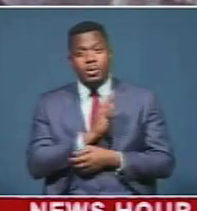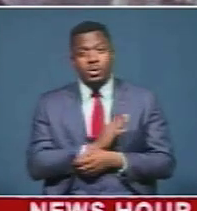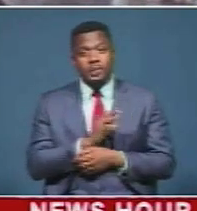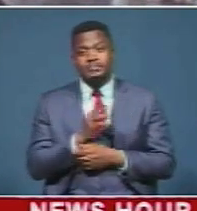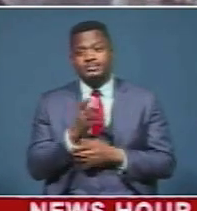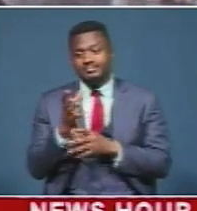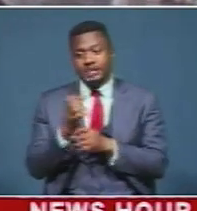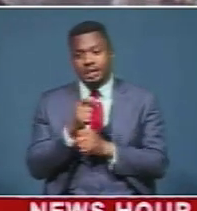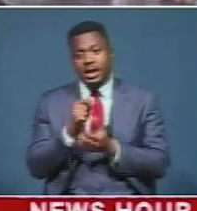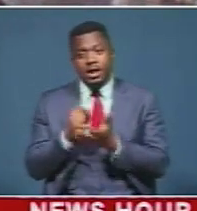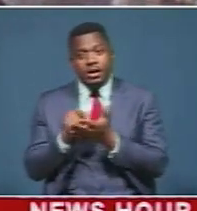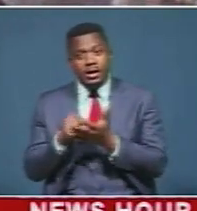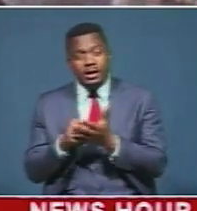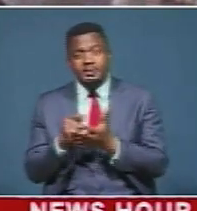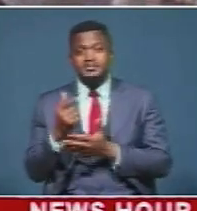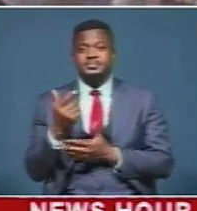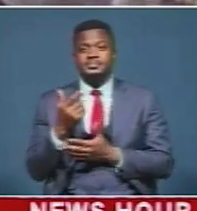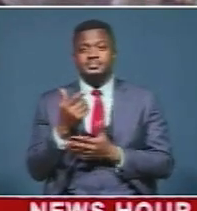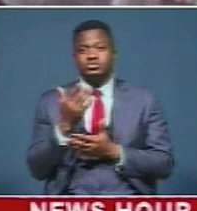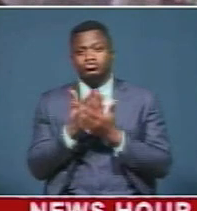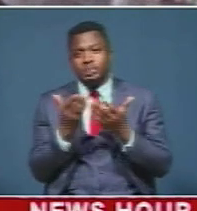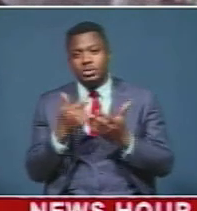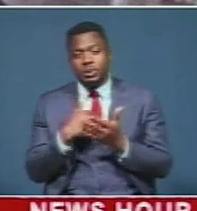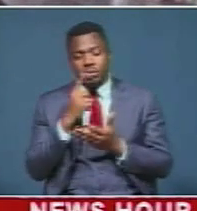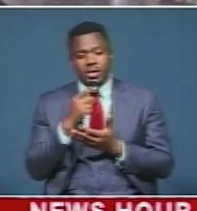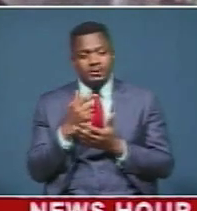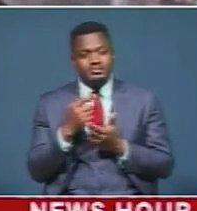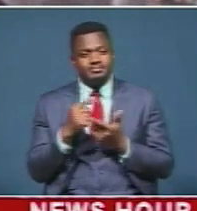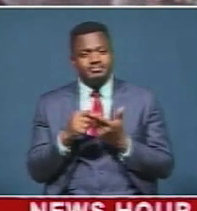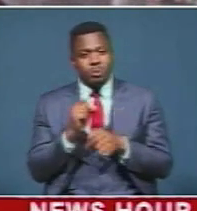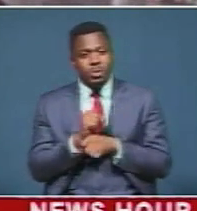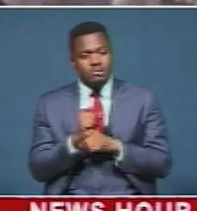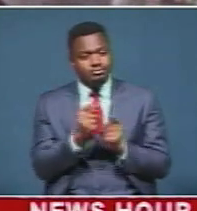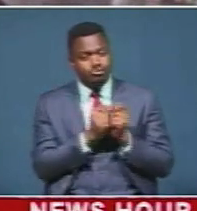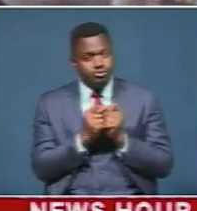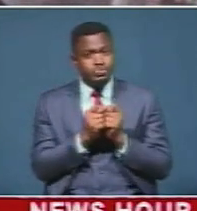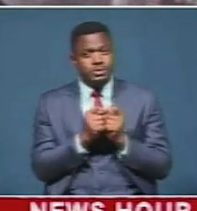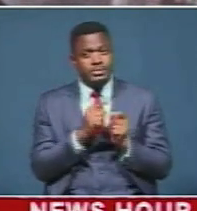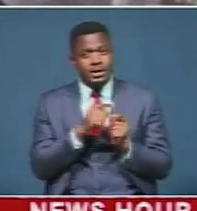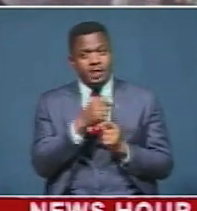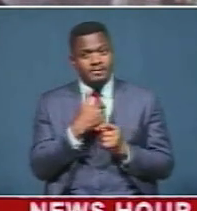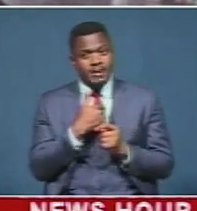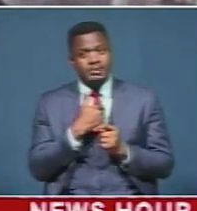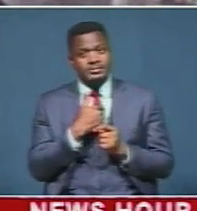and the indebtedness to AfriExim is something that we're going to have to work on together. But you will have